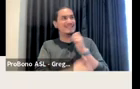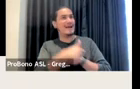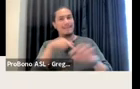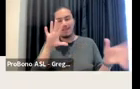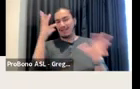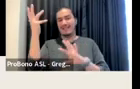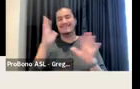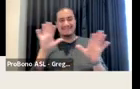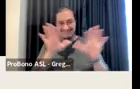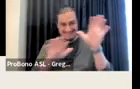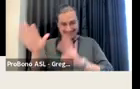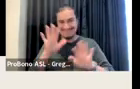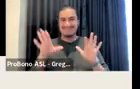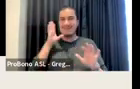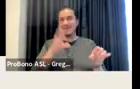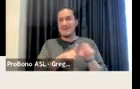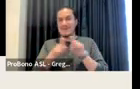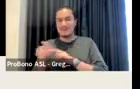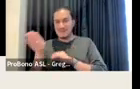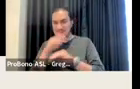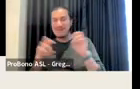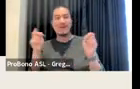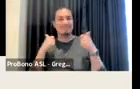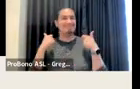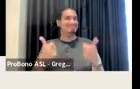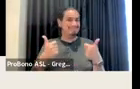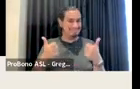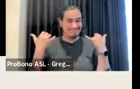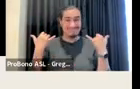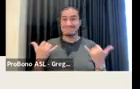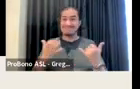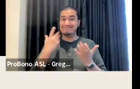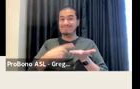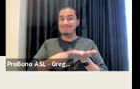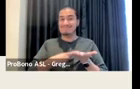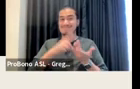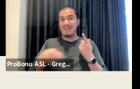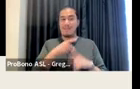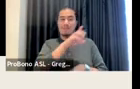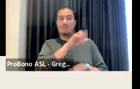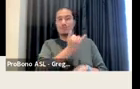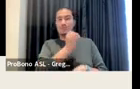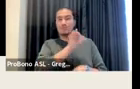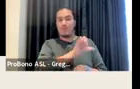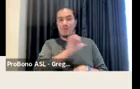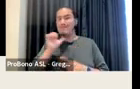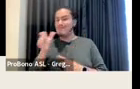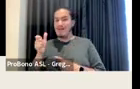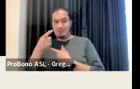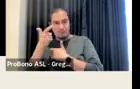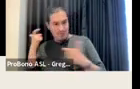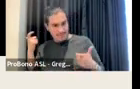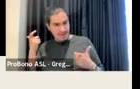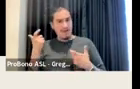Every time. And I'm gonna also move you out. Okay, great. So today we're gonna talk about joy, not trauma. This is a workshop that I've been developing for a couple of years.